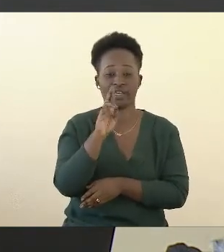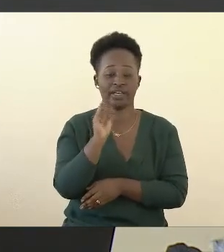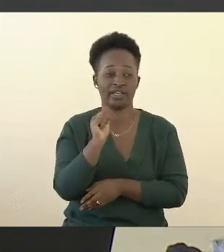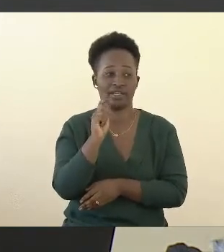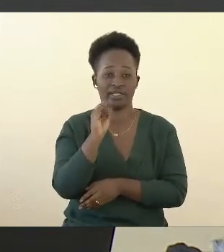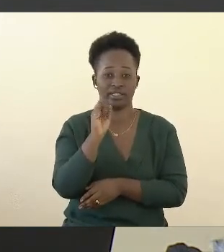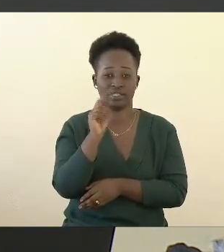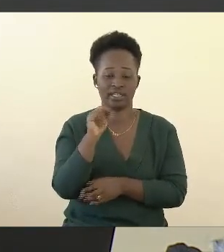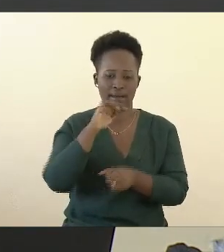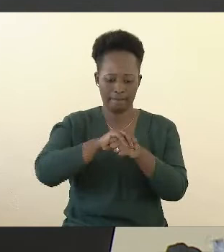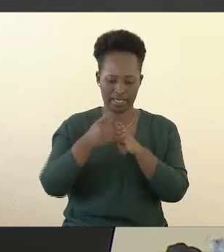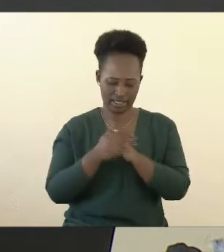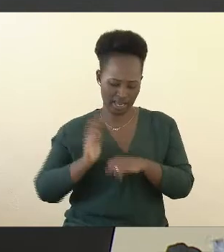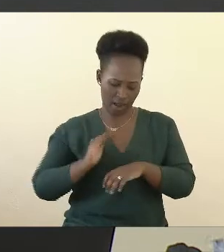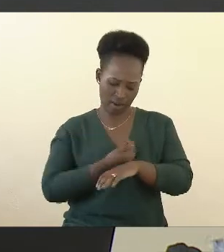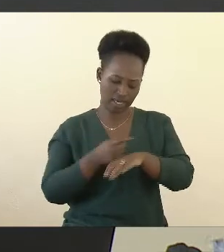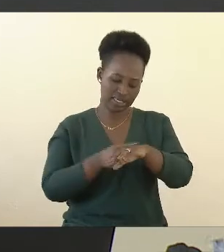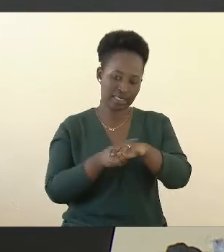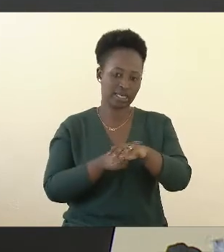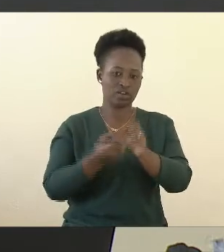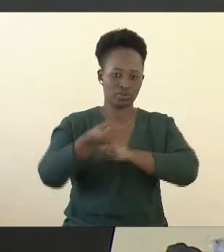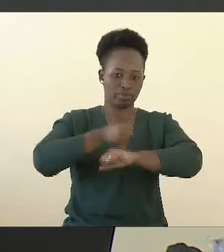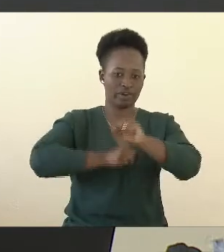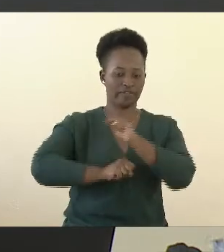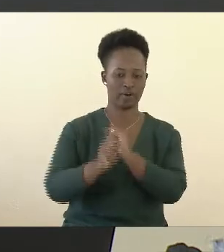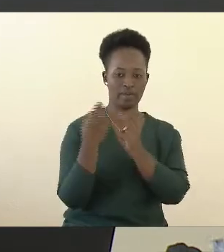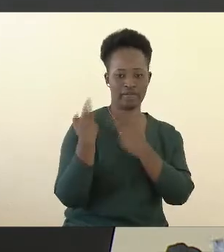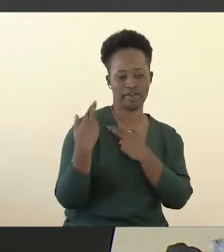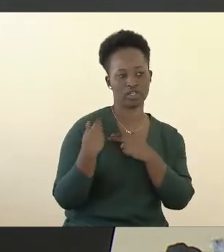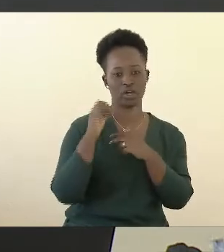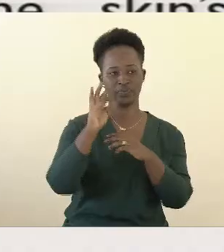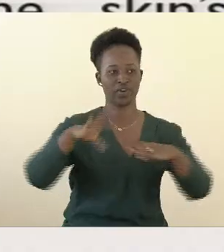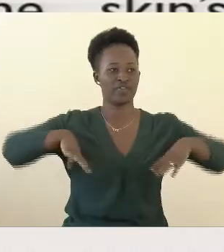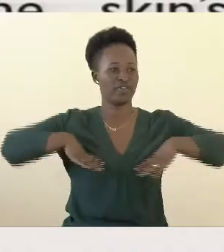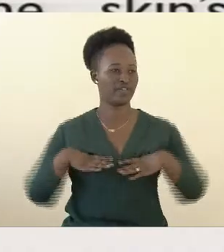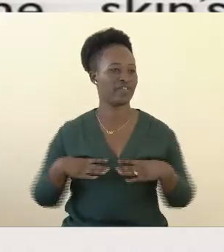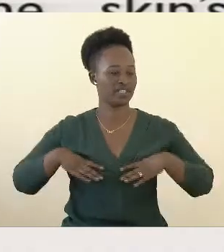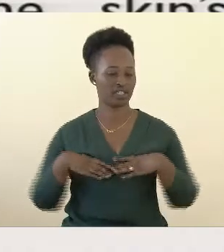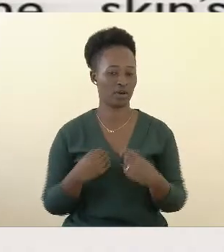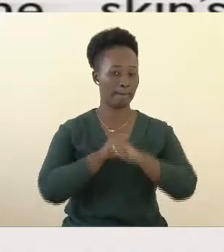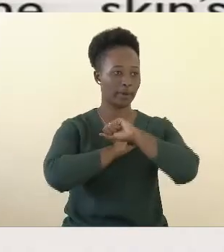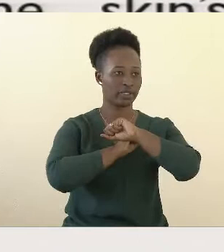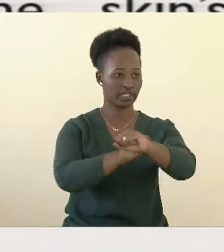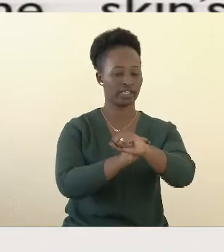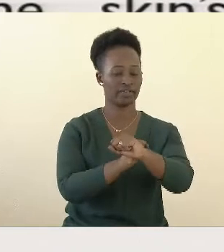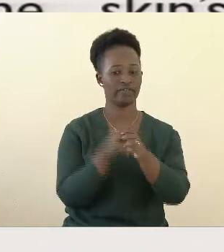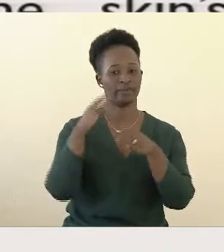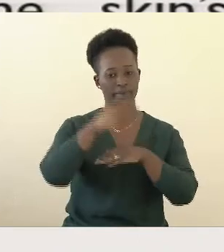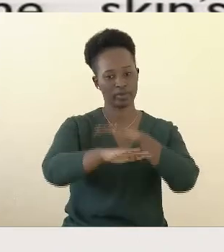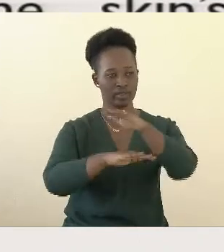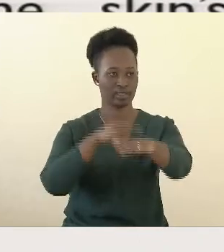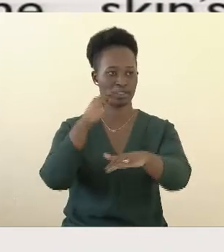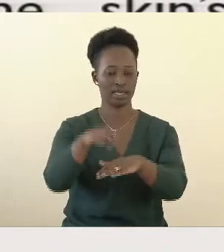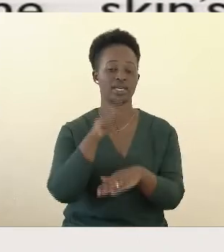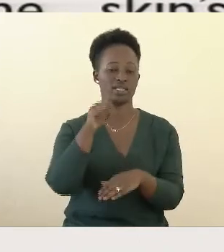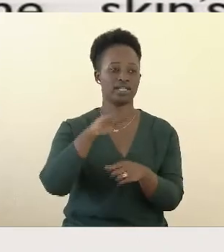to perform a function of physical, I talk about physical protective process